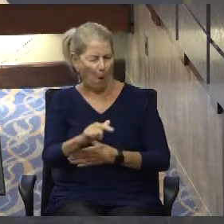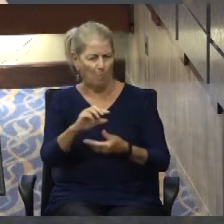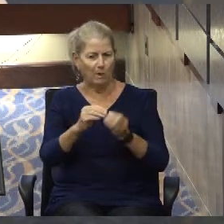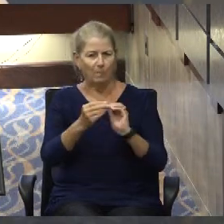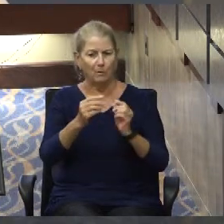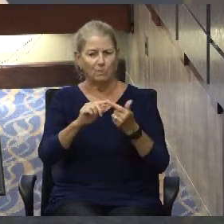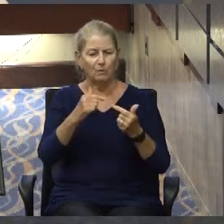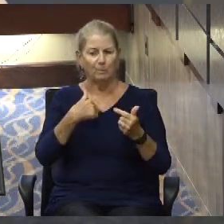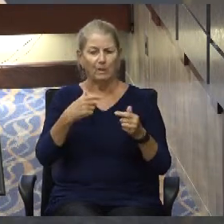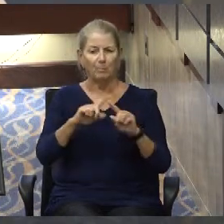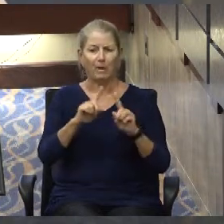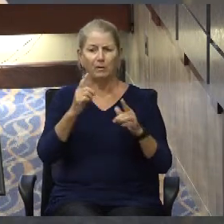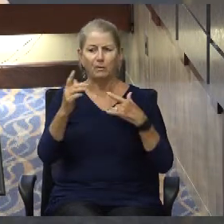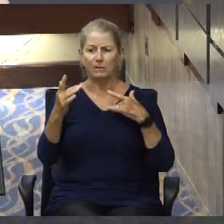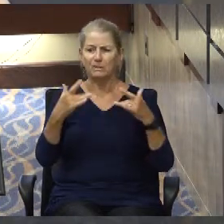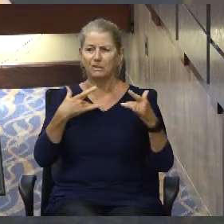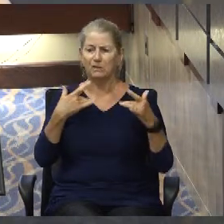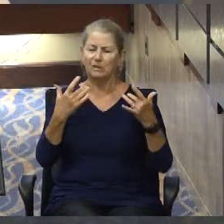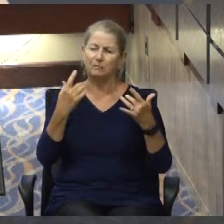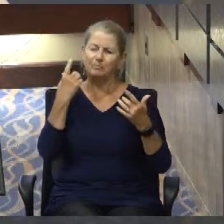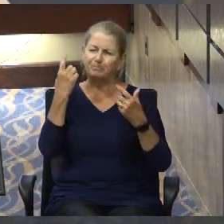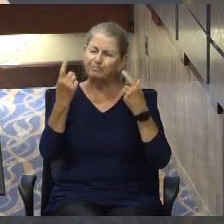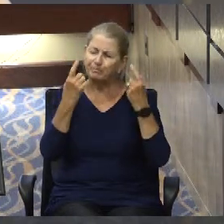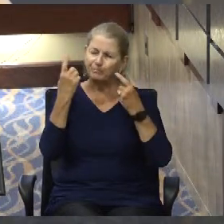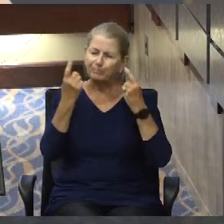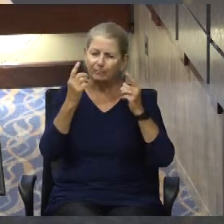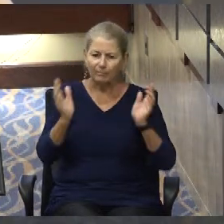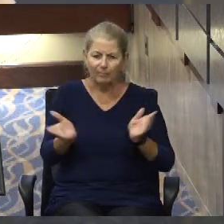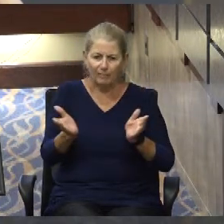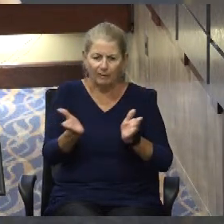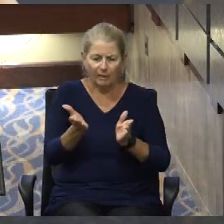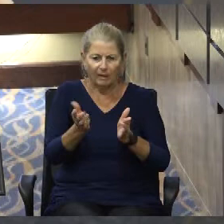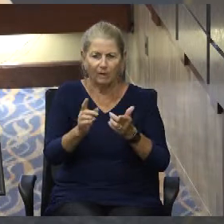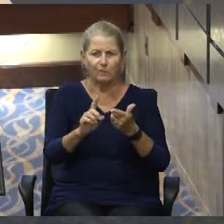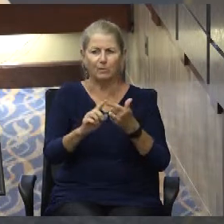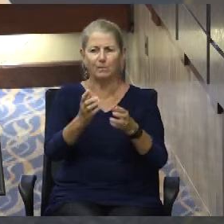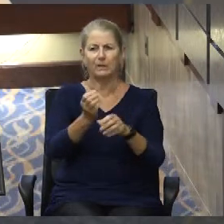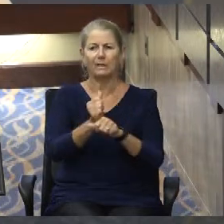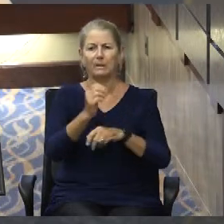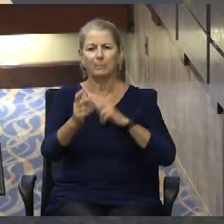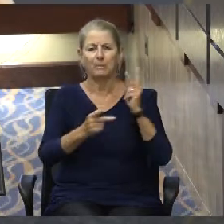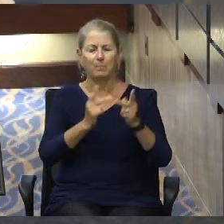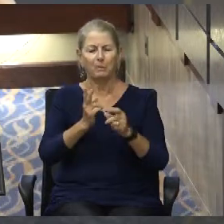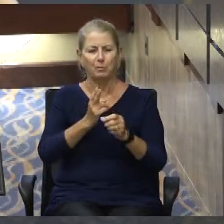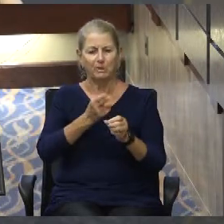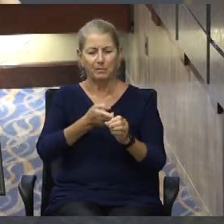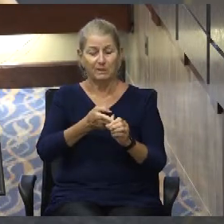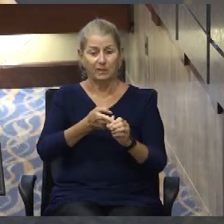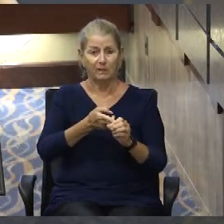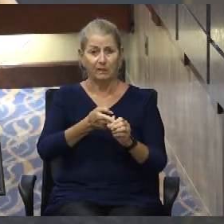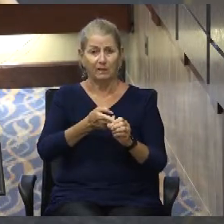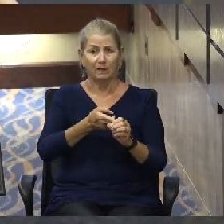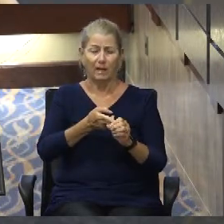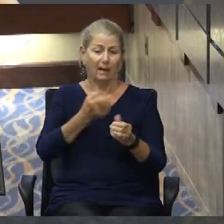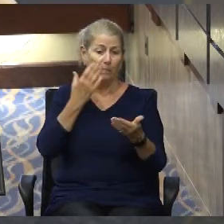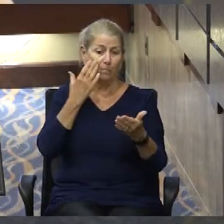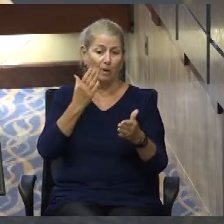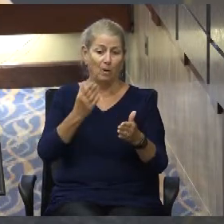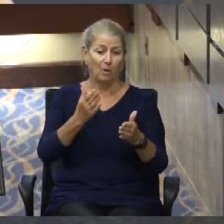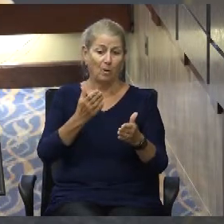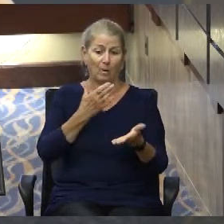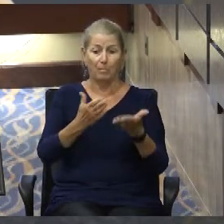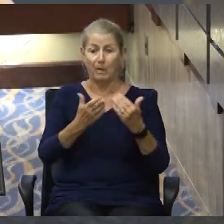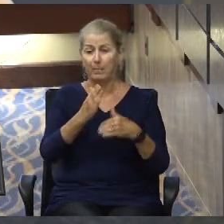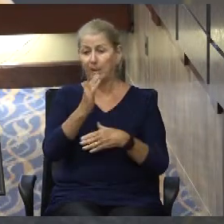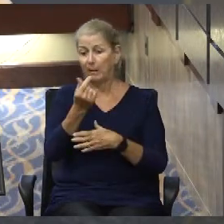considered, any incentives to get people to participate? I mean, even if it's a, I don't know, $5 gas